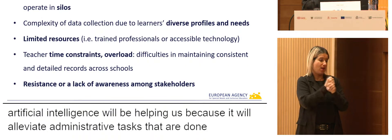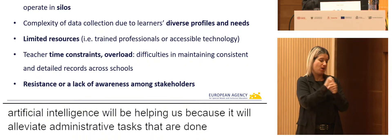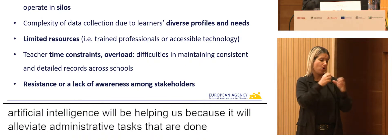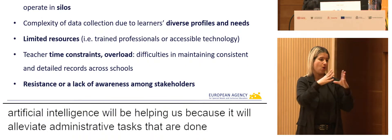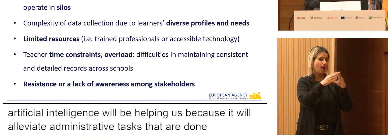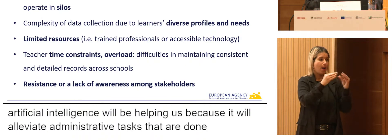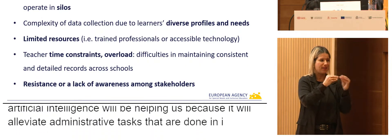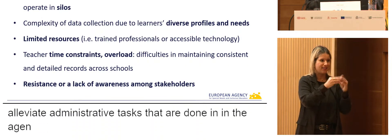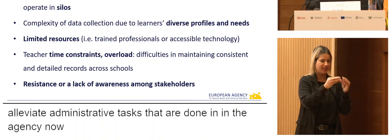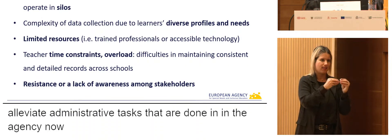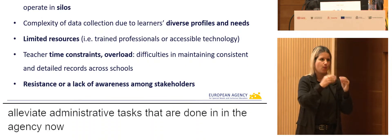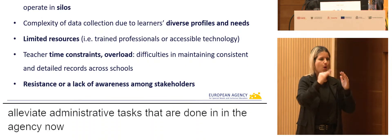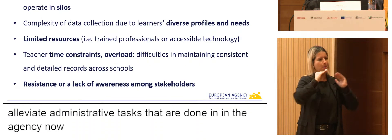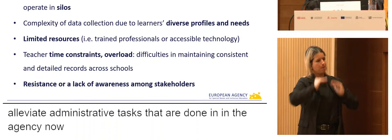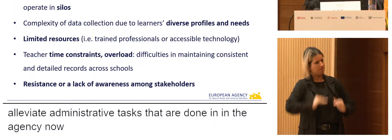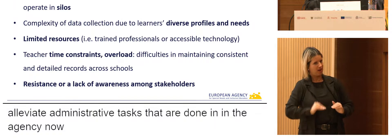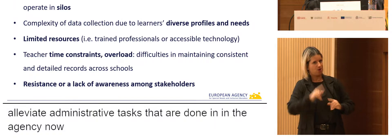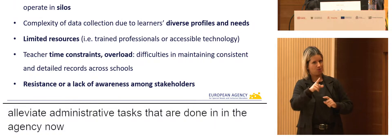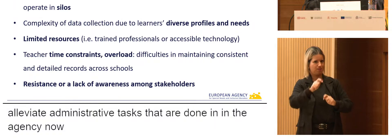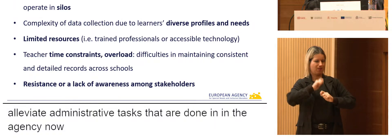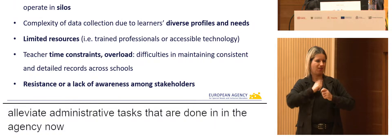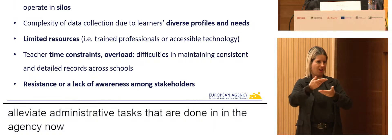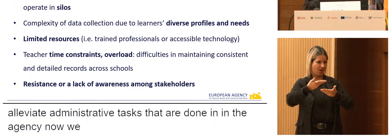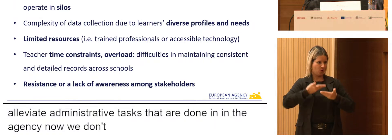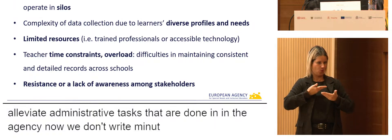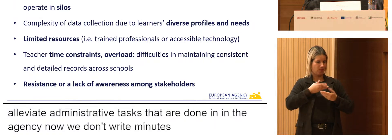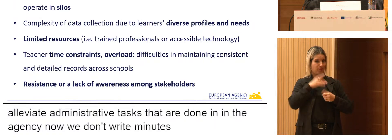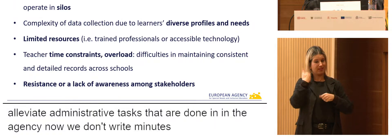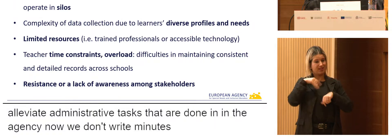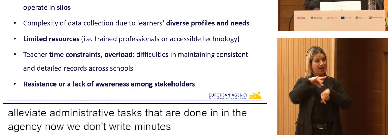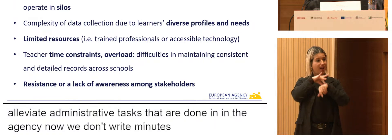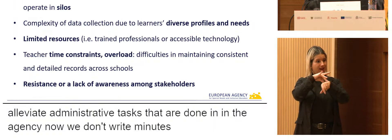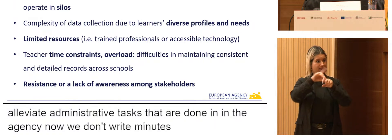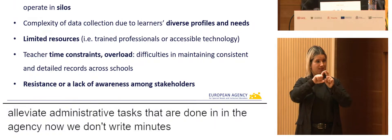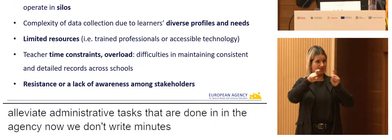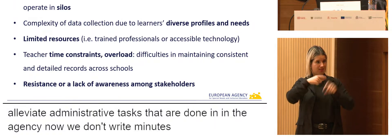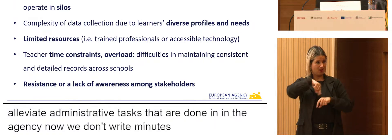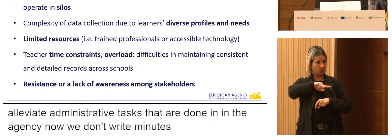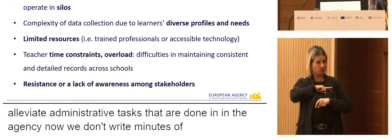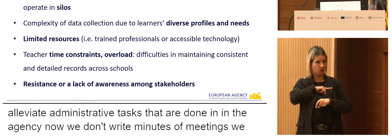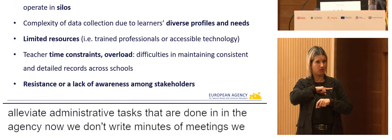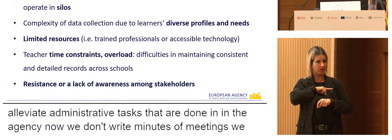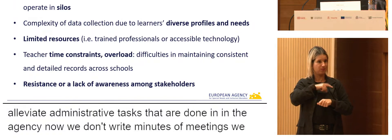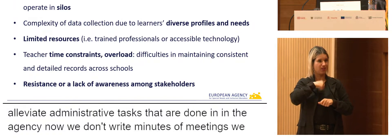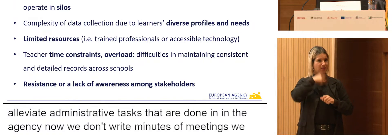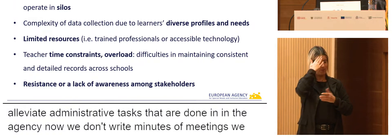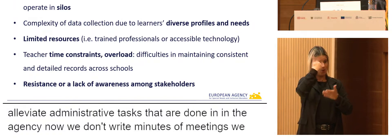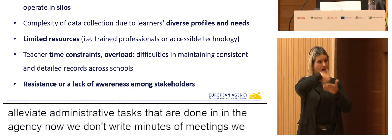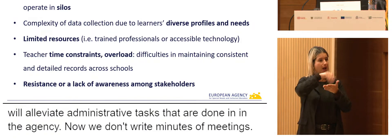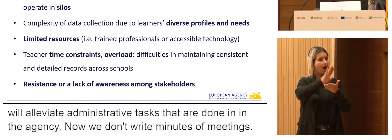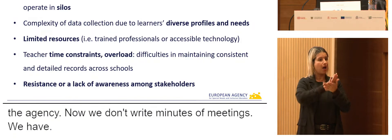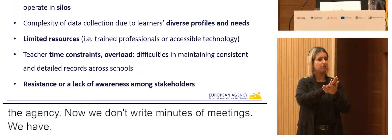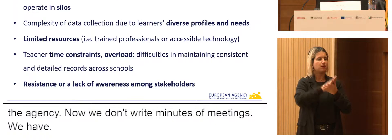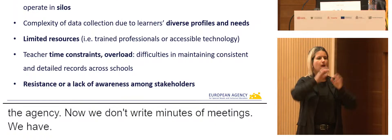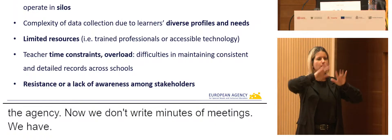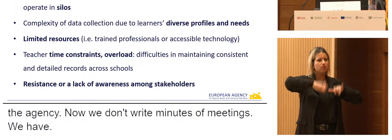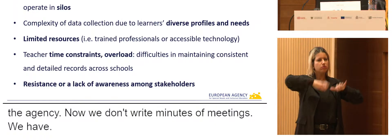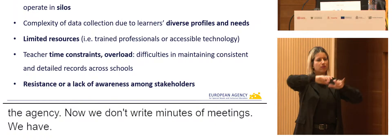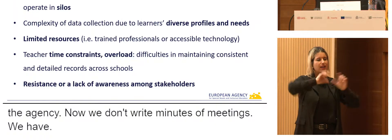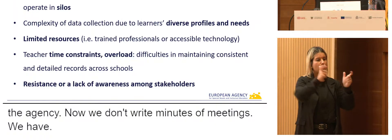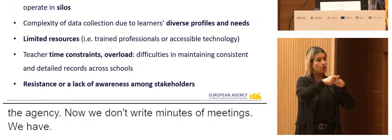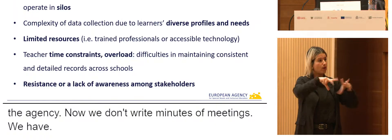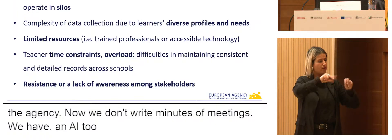agency now, we don't write minutes of meetings. We have an AI